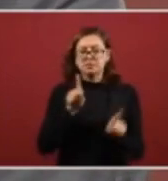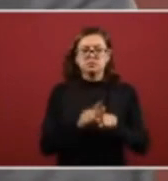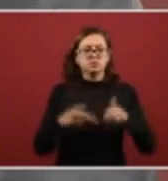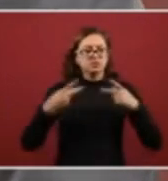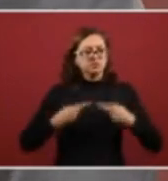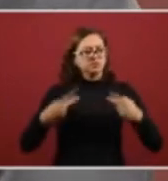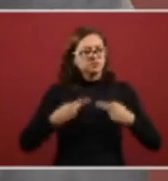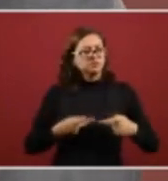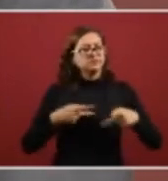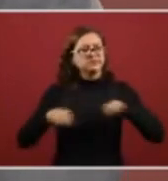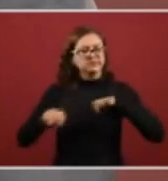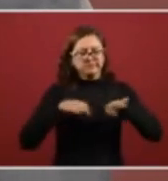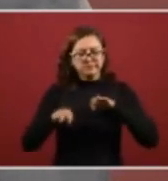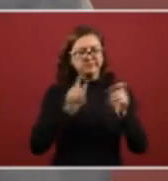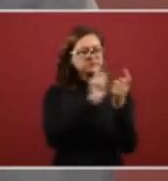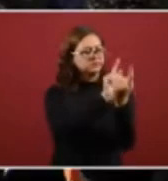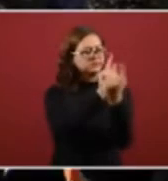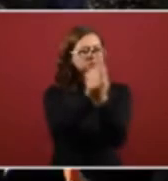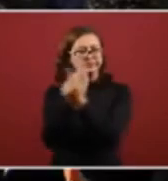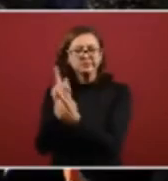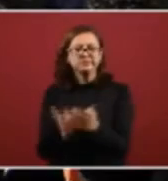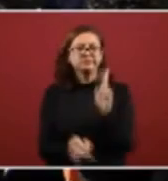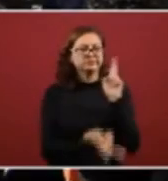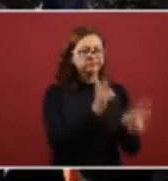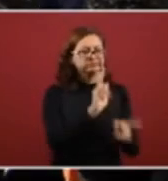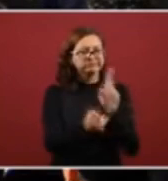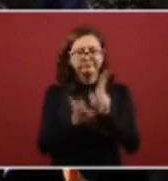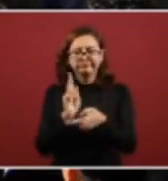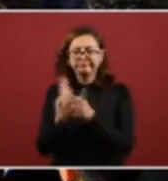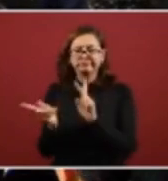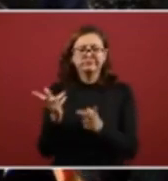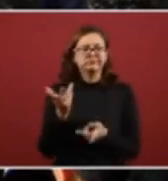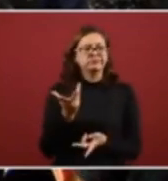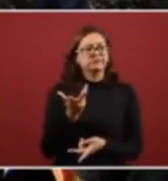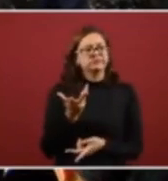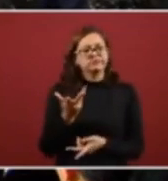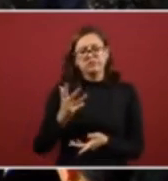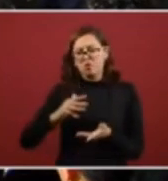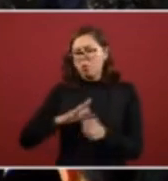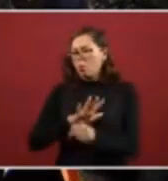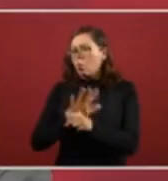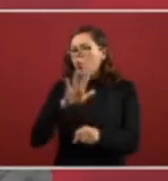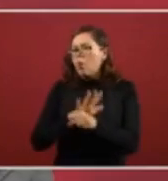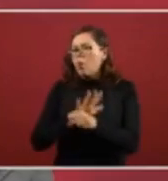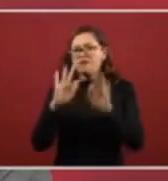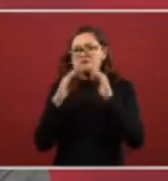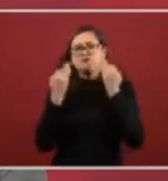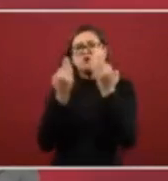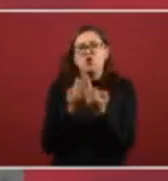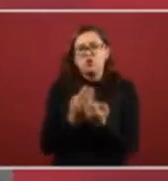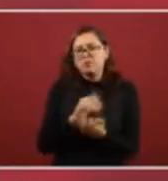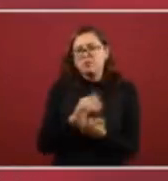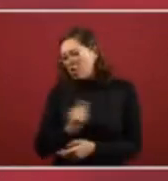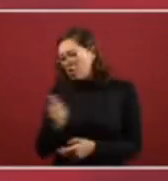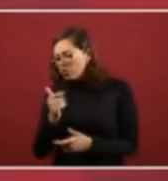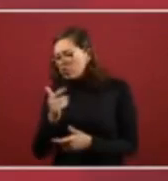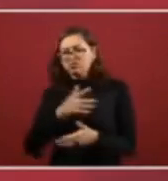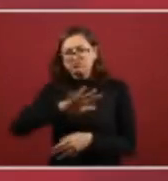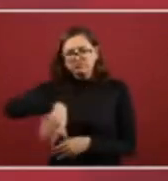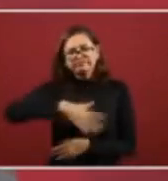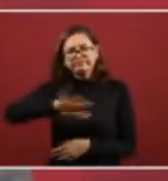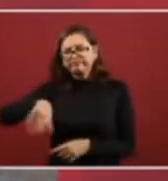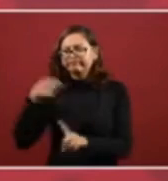And not to discard anything, to talk to the workers, to look for options, for alternatives.